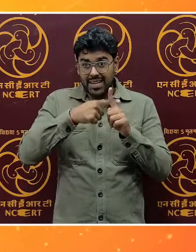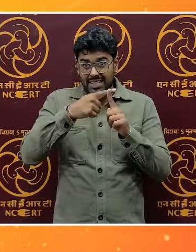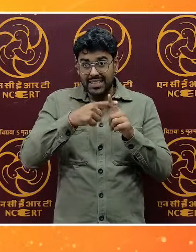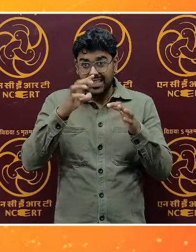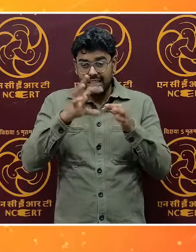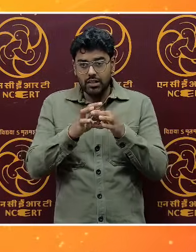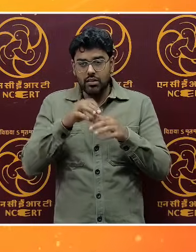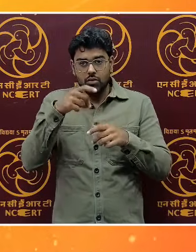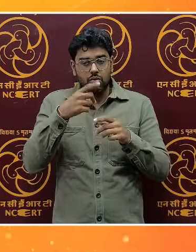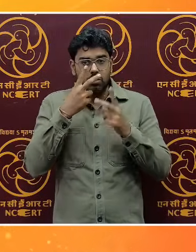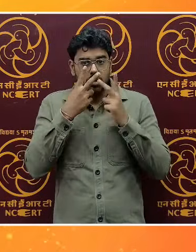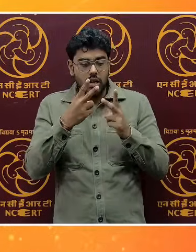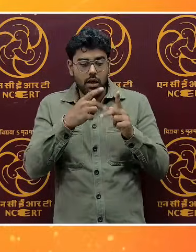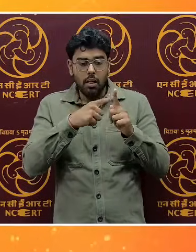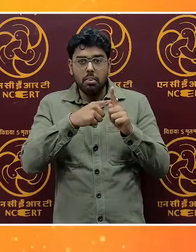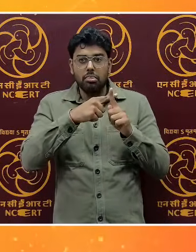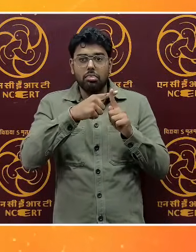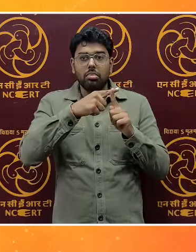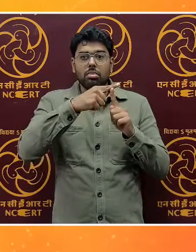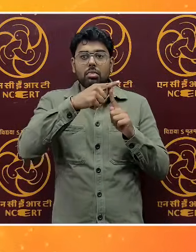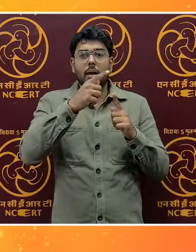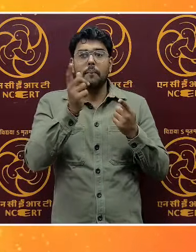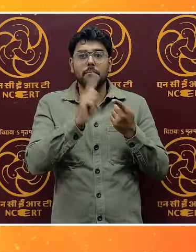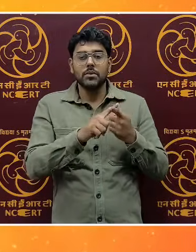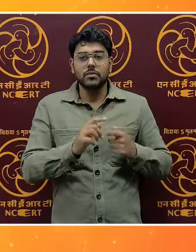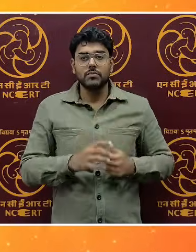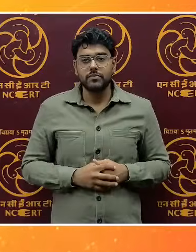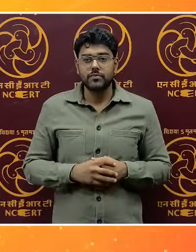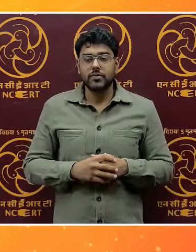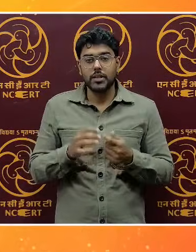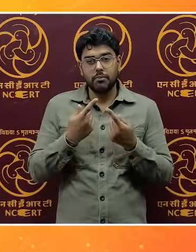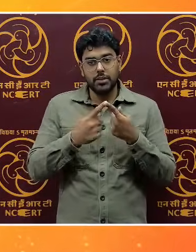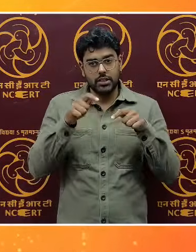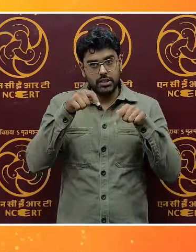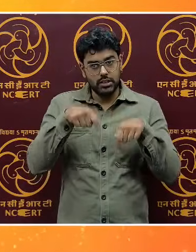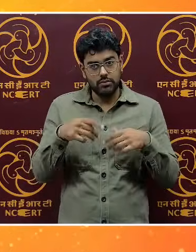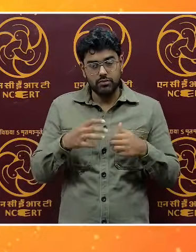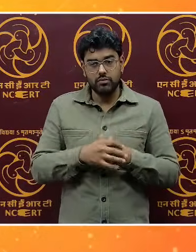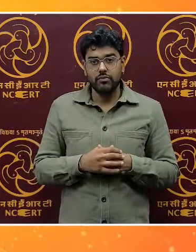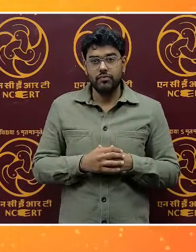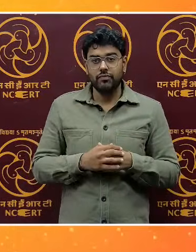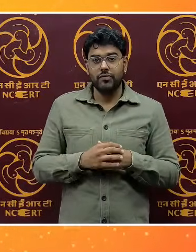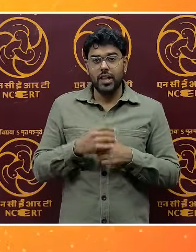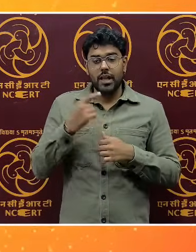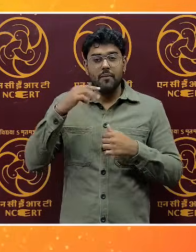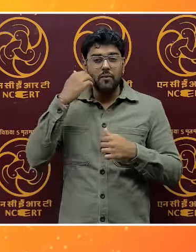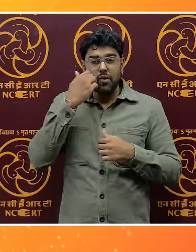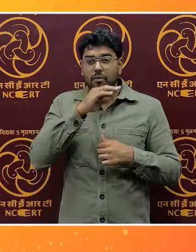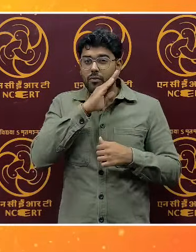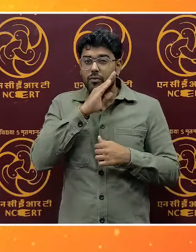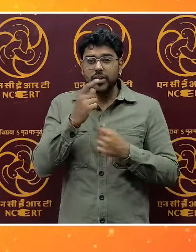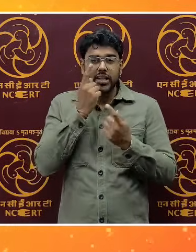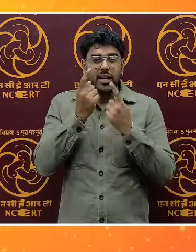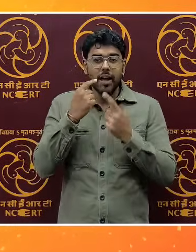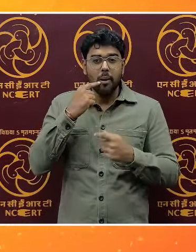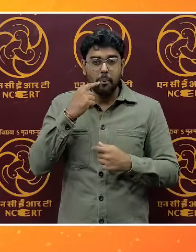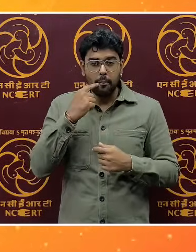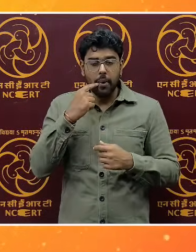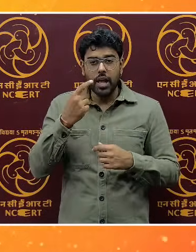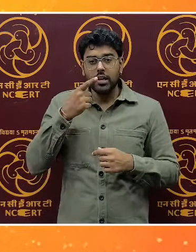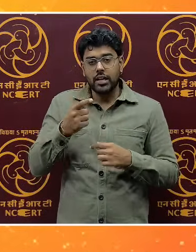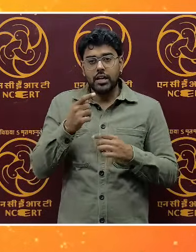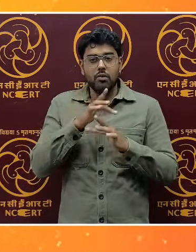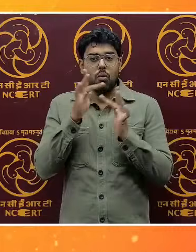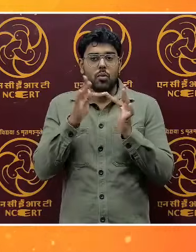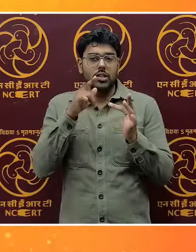the level of mercury rises in the thermometer, up, right? But now the thermometers are being made